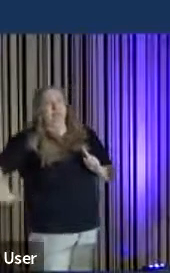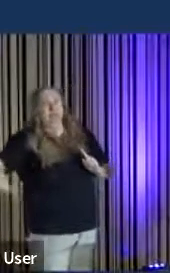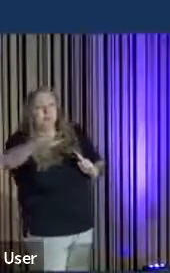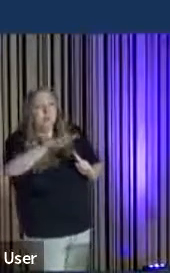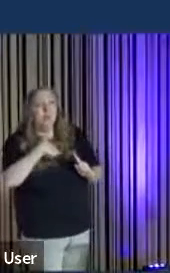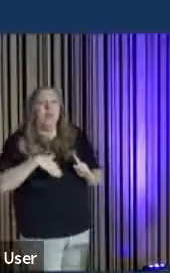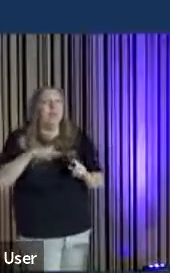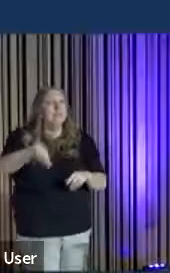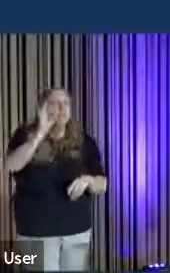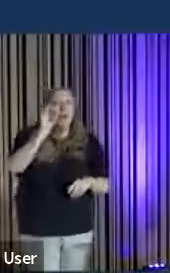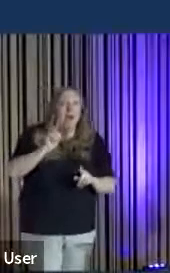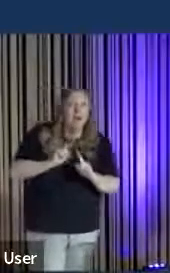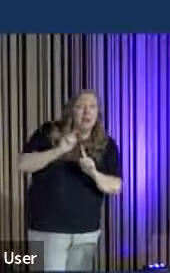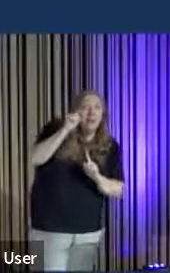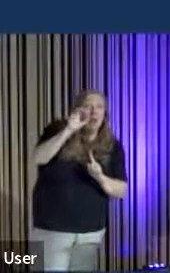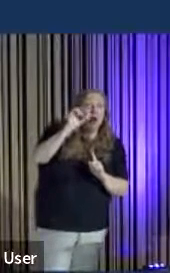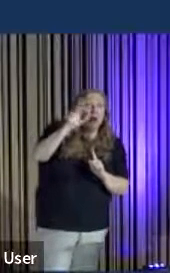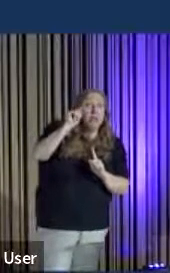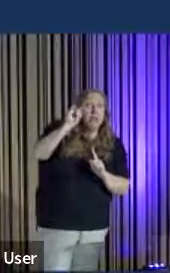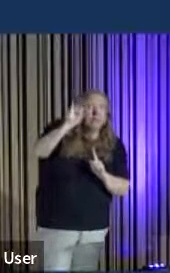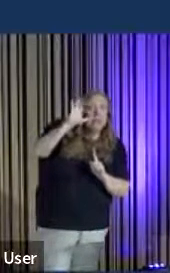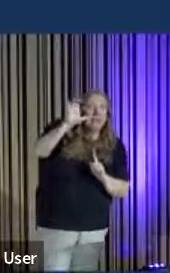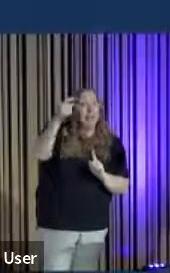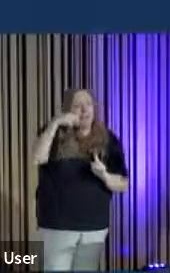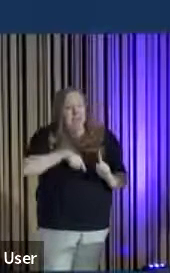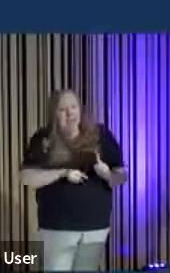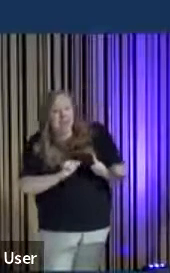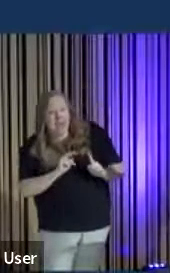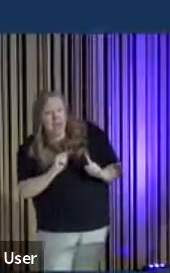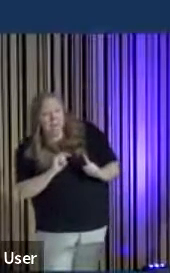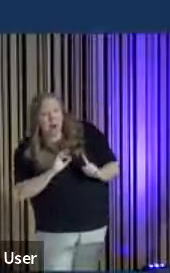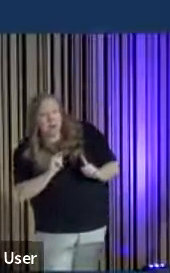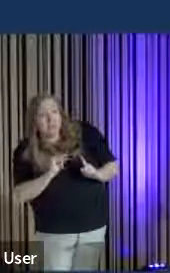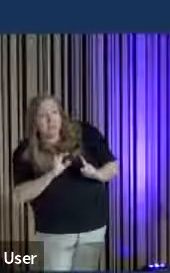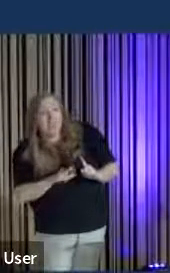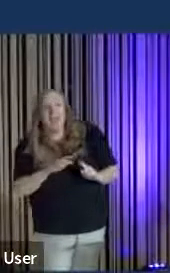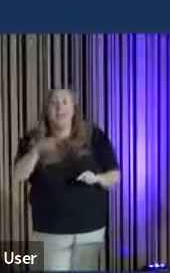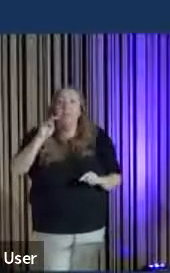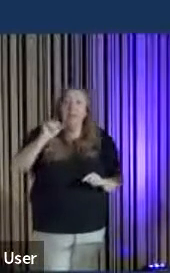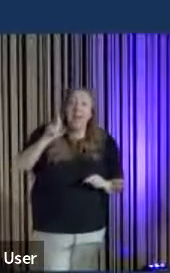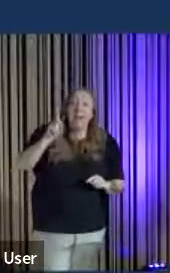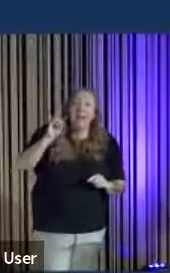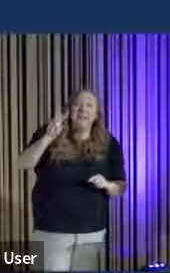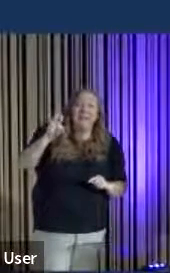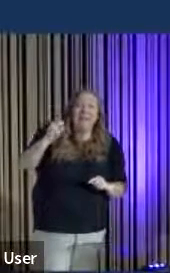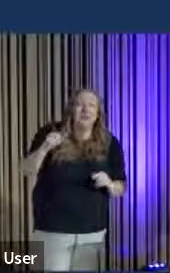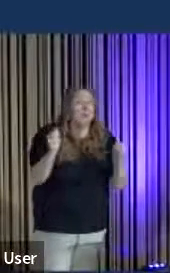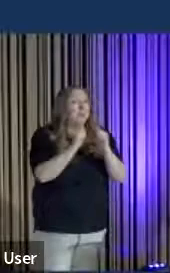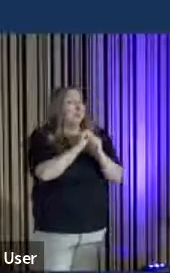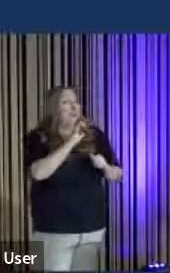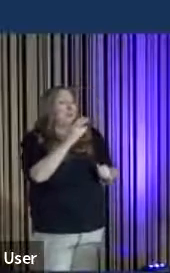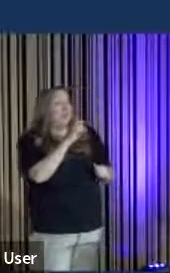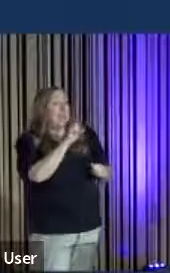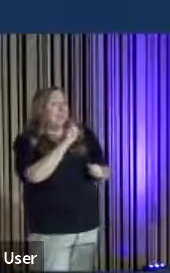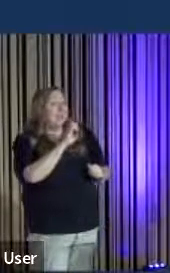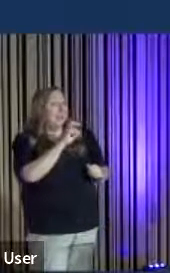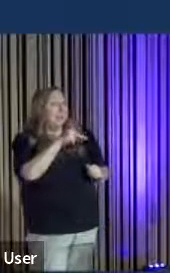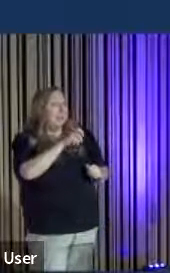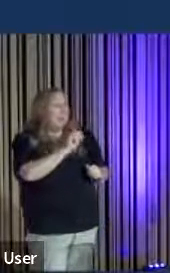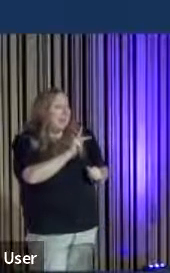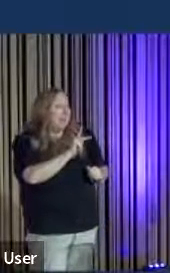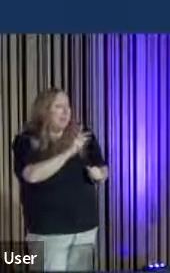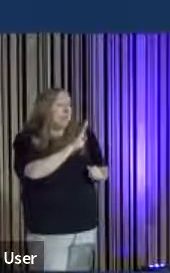Arctic with what we find in the Antarctic, with what we find in the Maldives, with what we find in Chesapeake Bay, and so on, all right? So